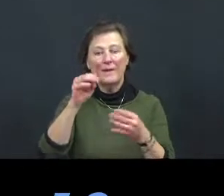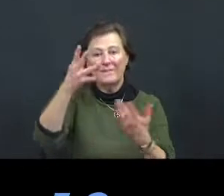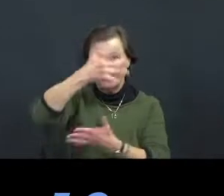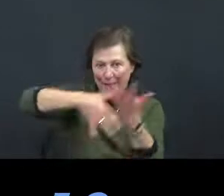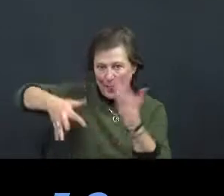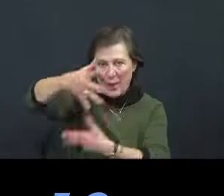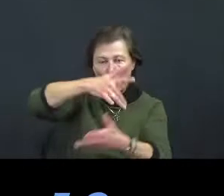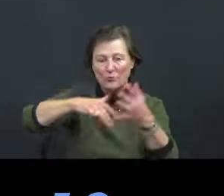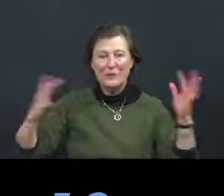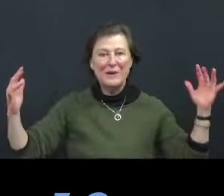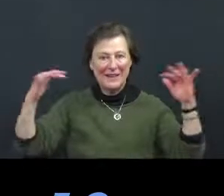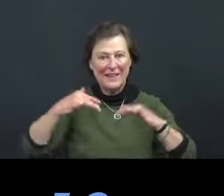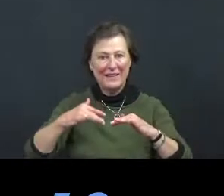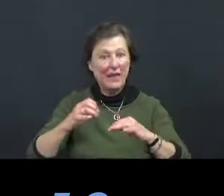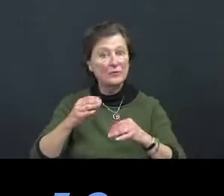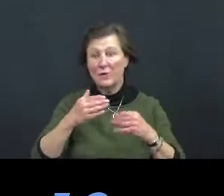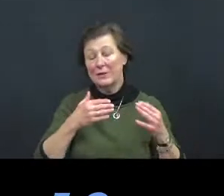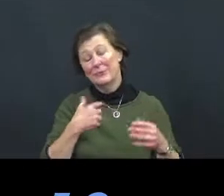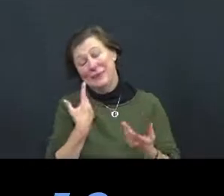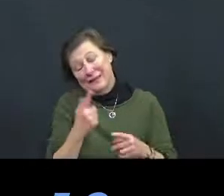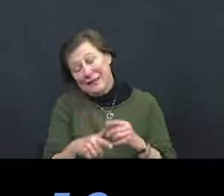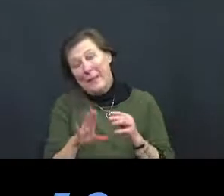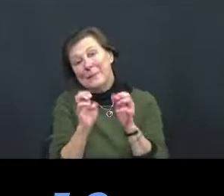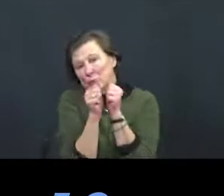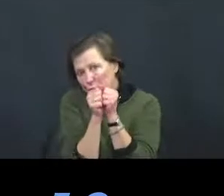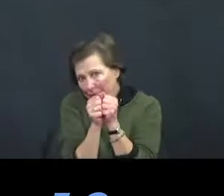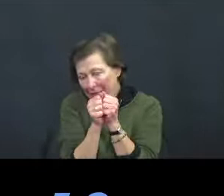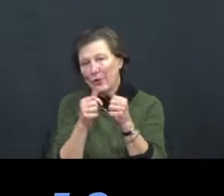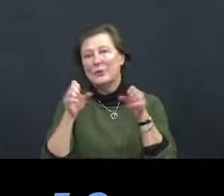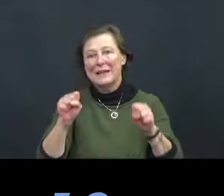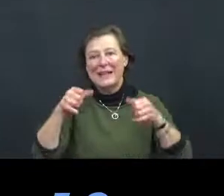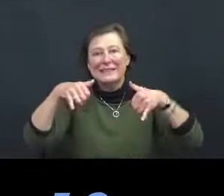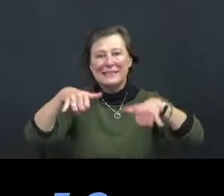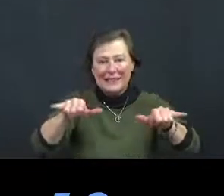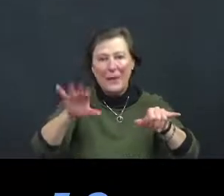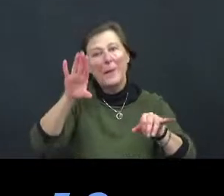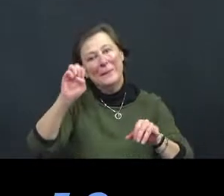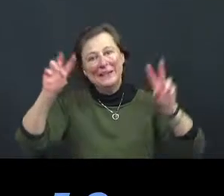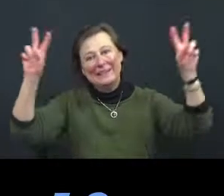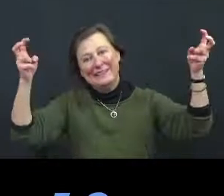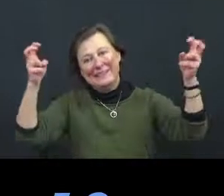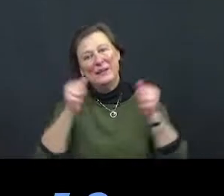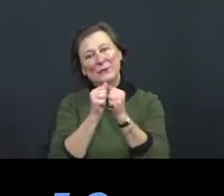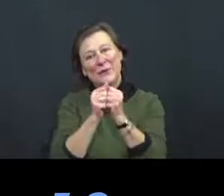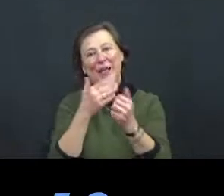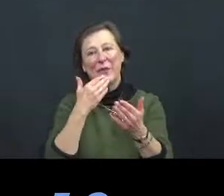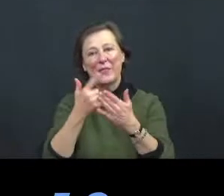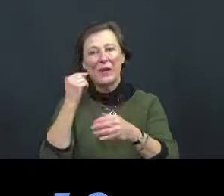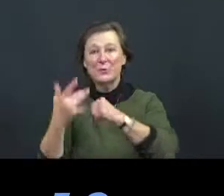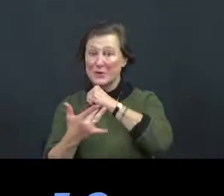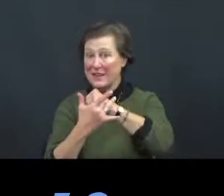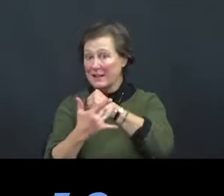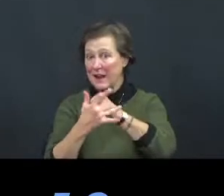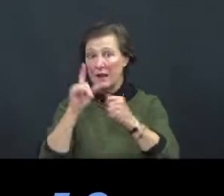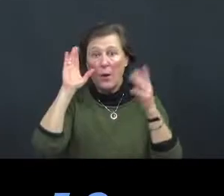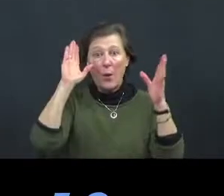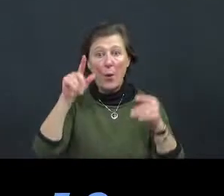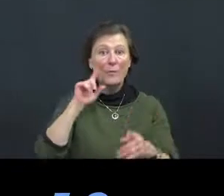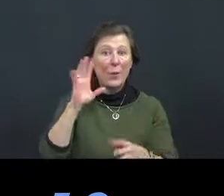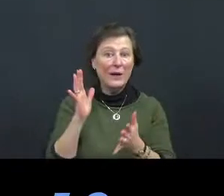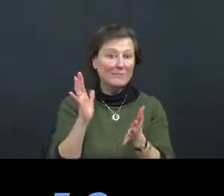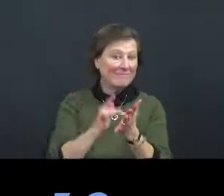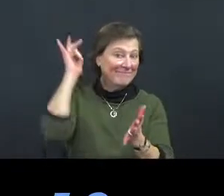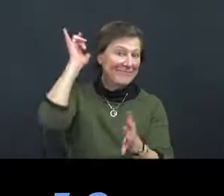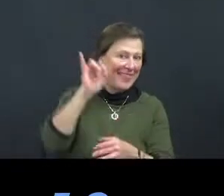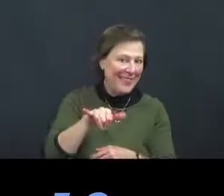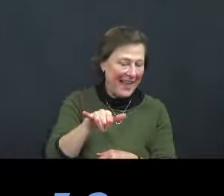gatherings. So even if we can't be together, we can still be together thanks to technology. So I hope you'll take advantage of that.